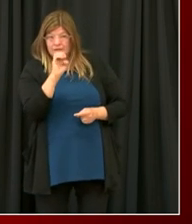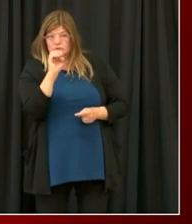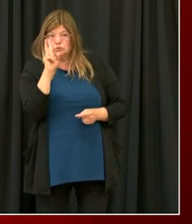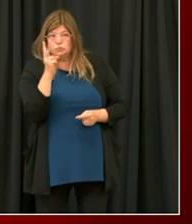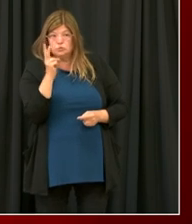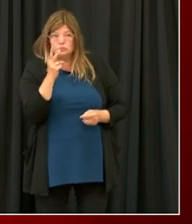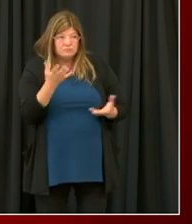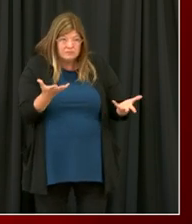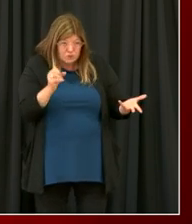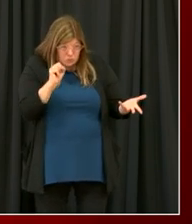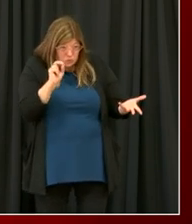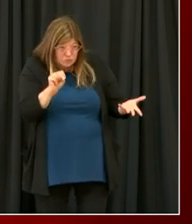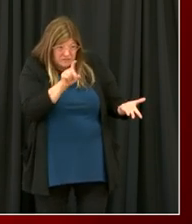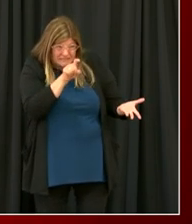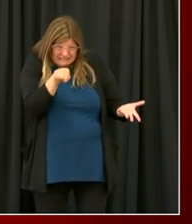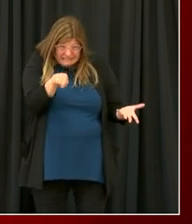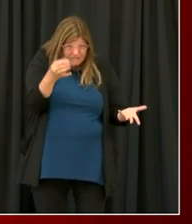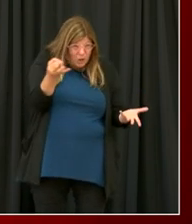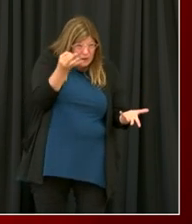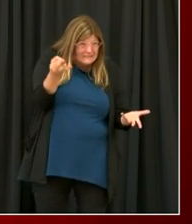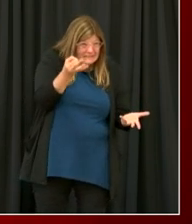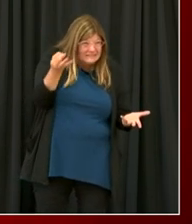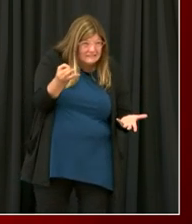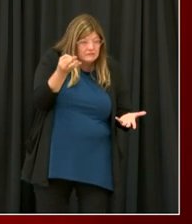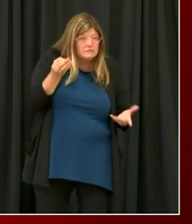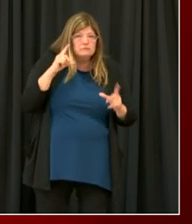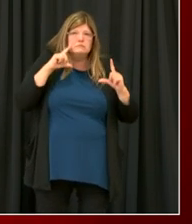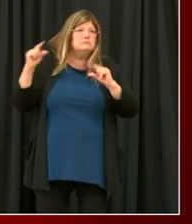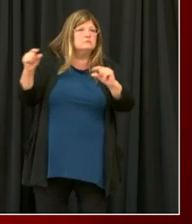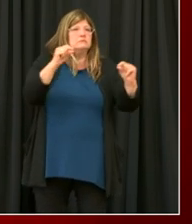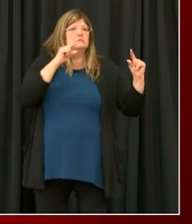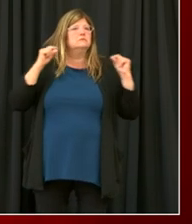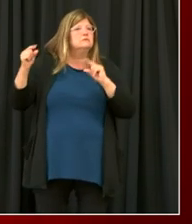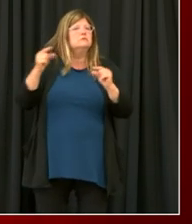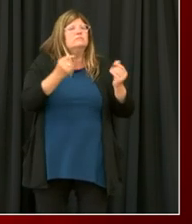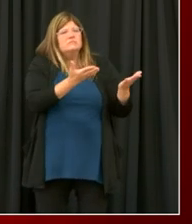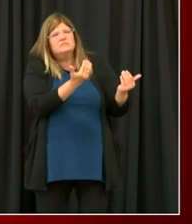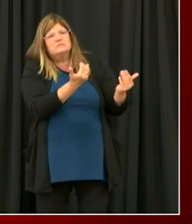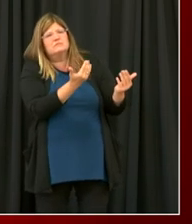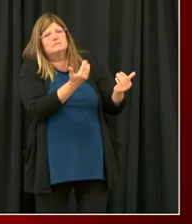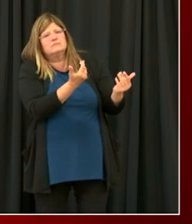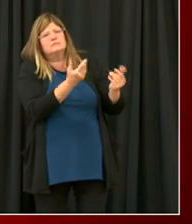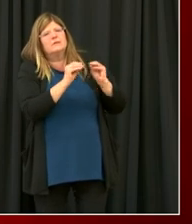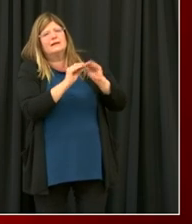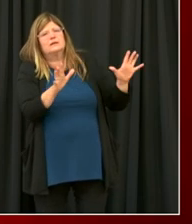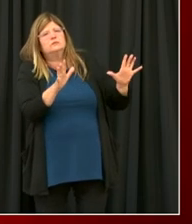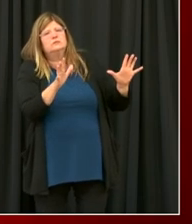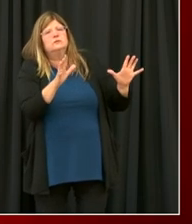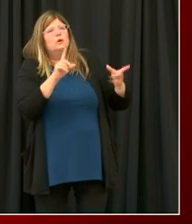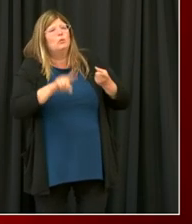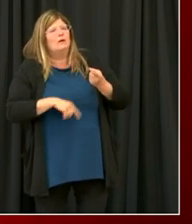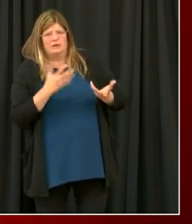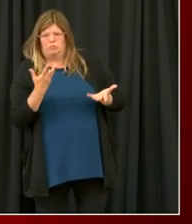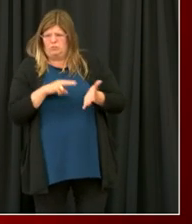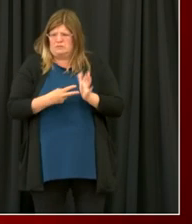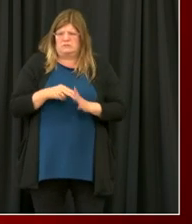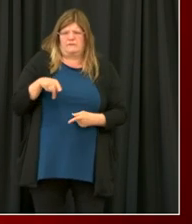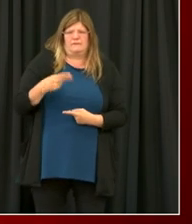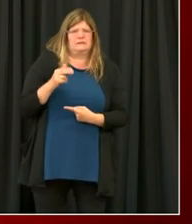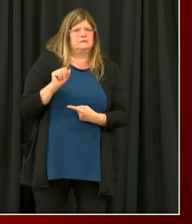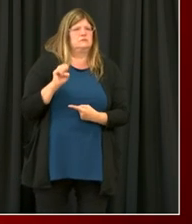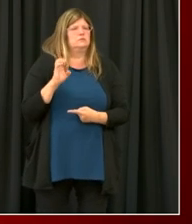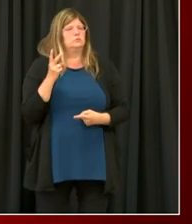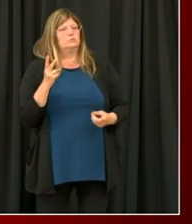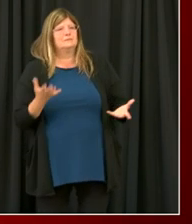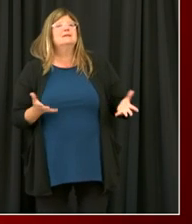as Friday? I'm hearing some things. Can you talk a little bit more about it and what it means? I can talk a